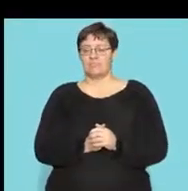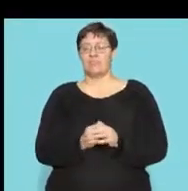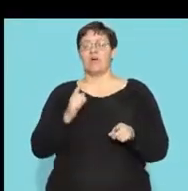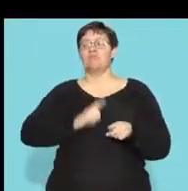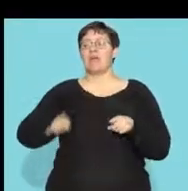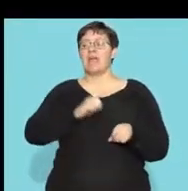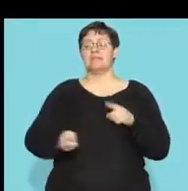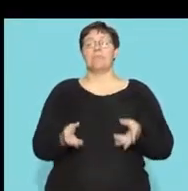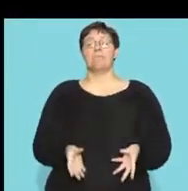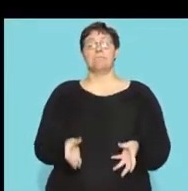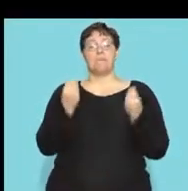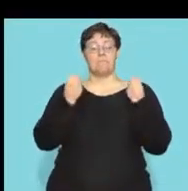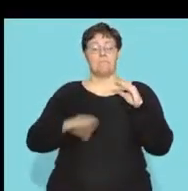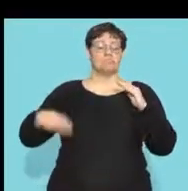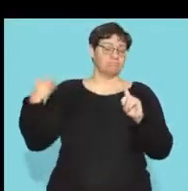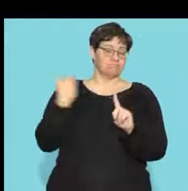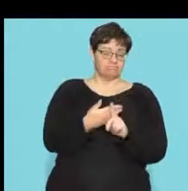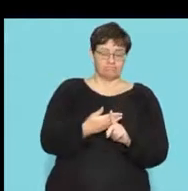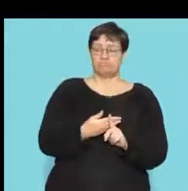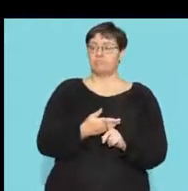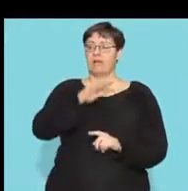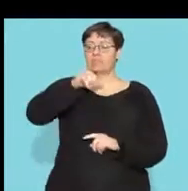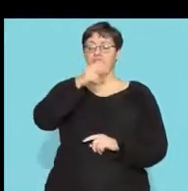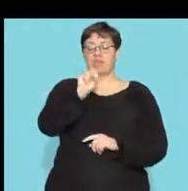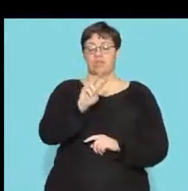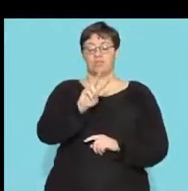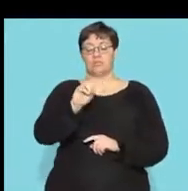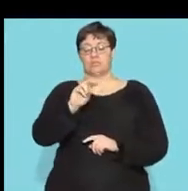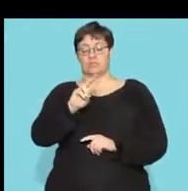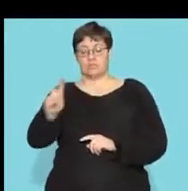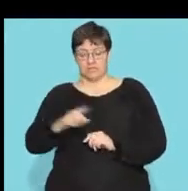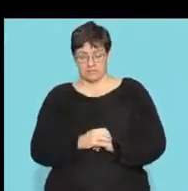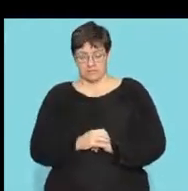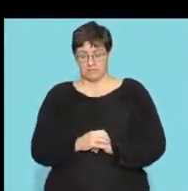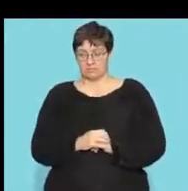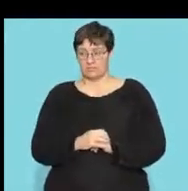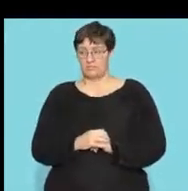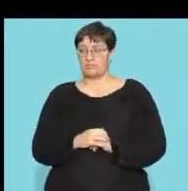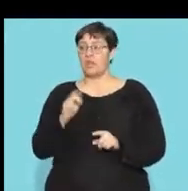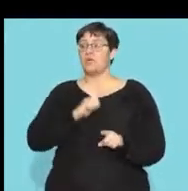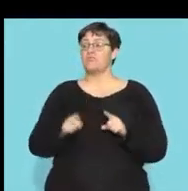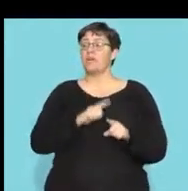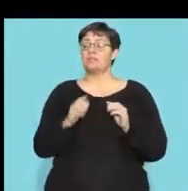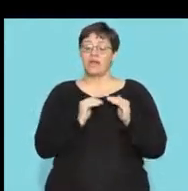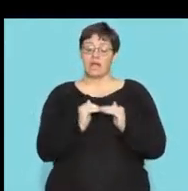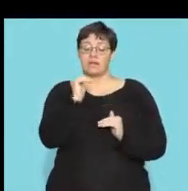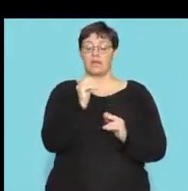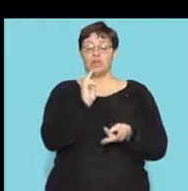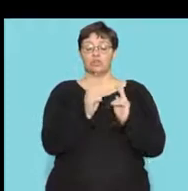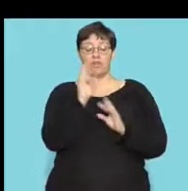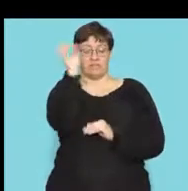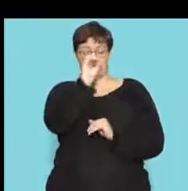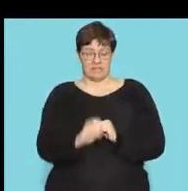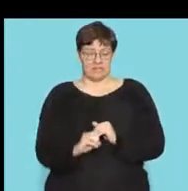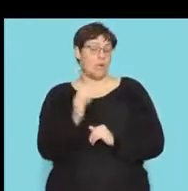Rent was received up to January 2021. Take note, the rent was increased by